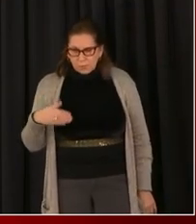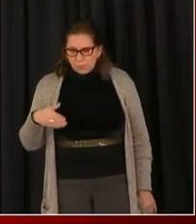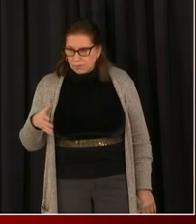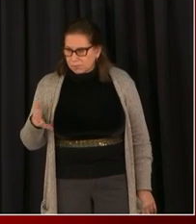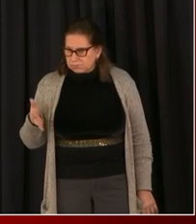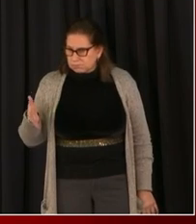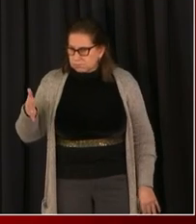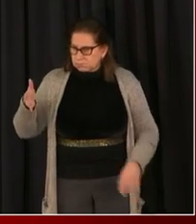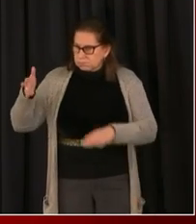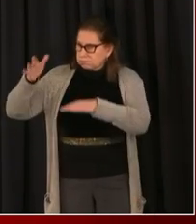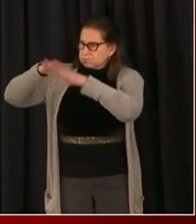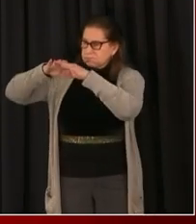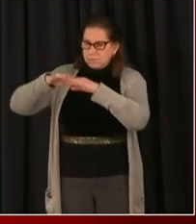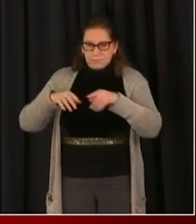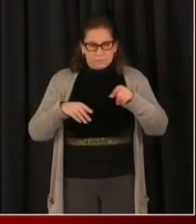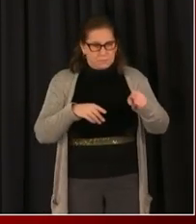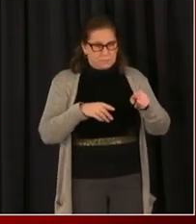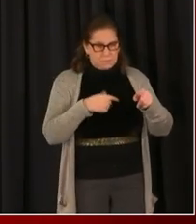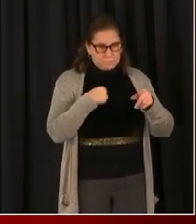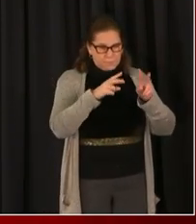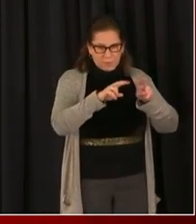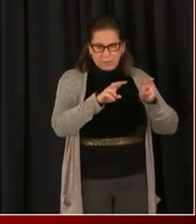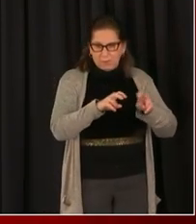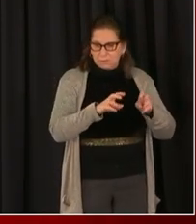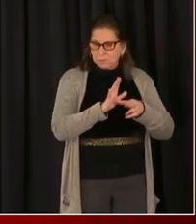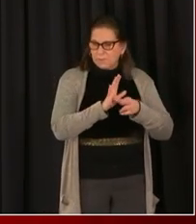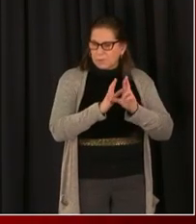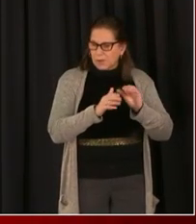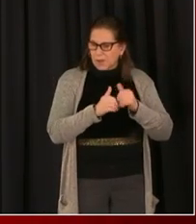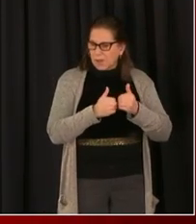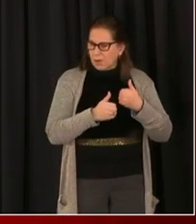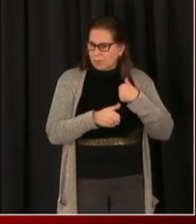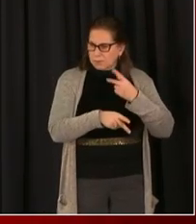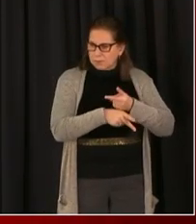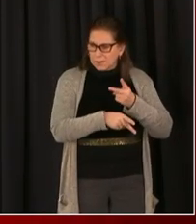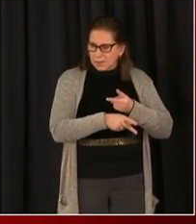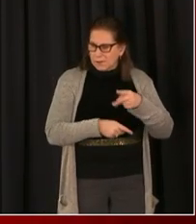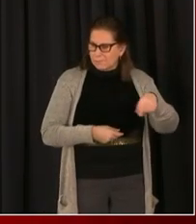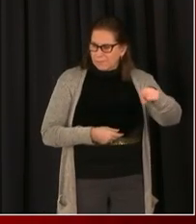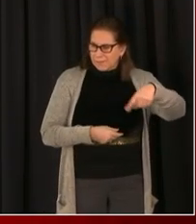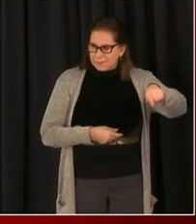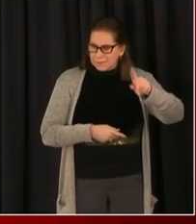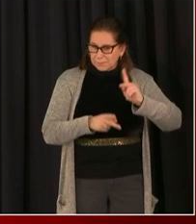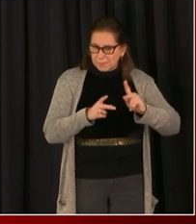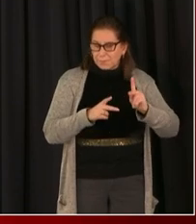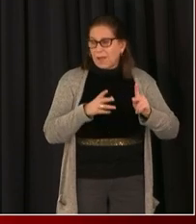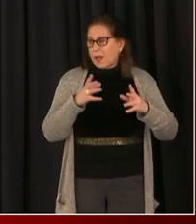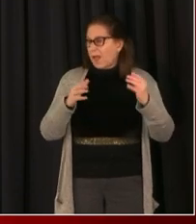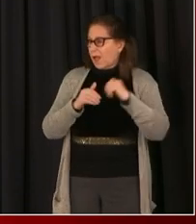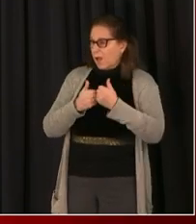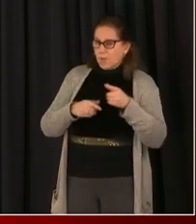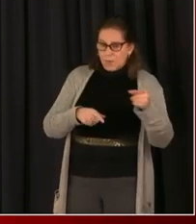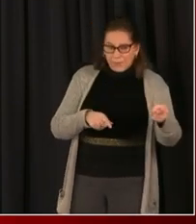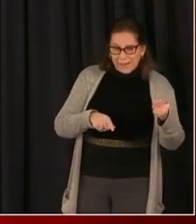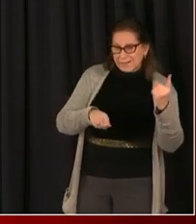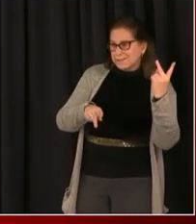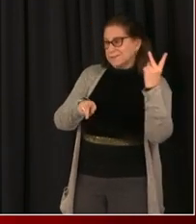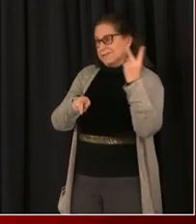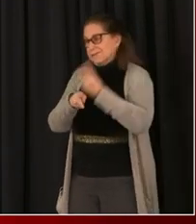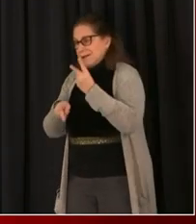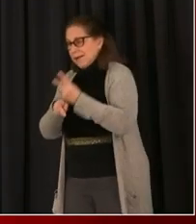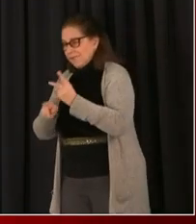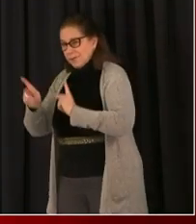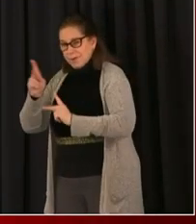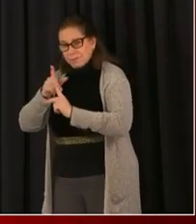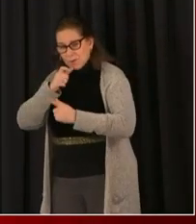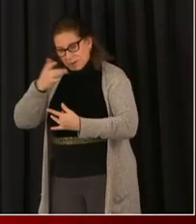that capacity is very real. And if not, what can be done from a operational perspective to scale